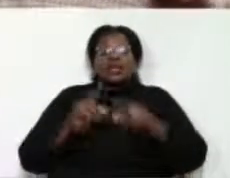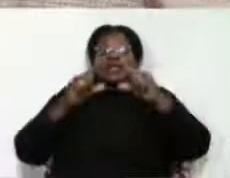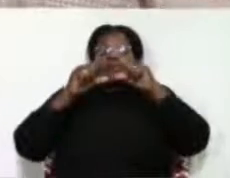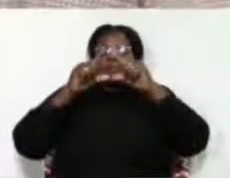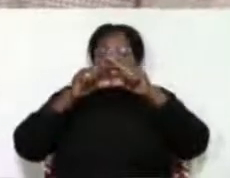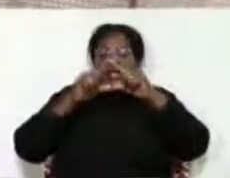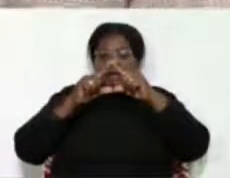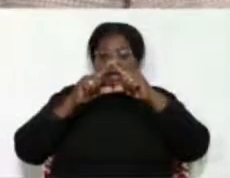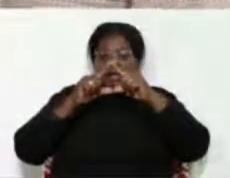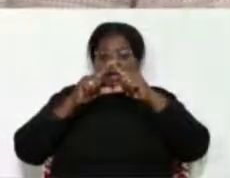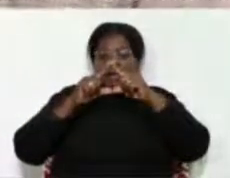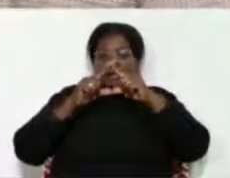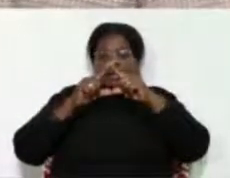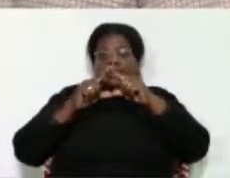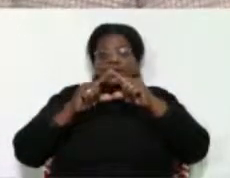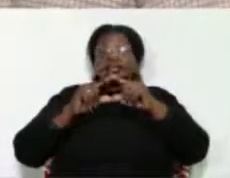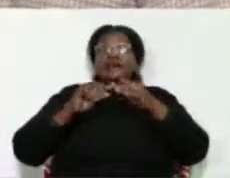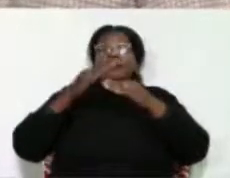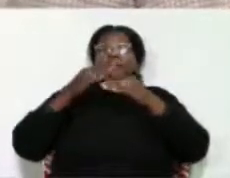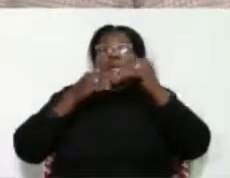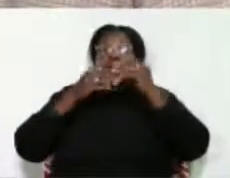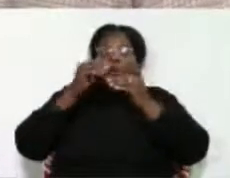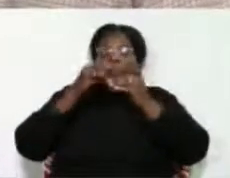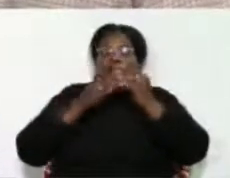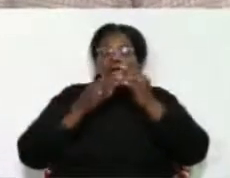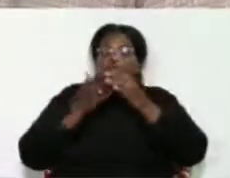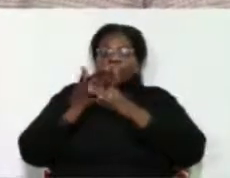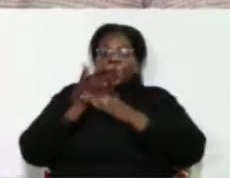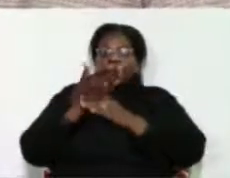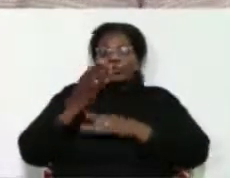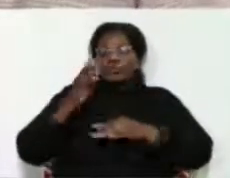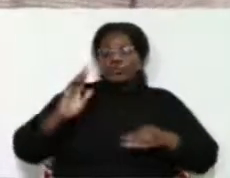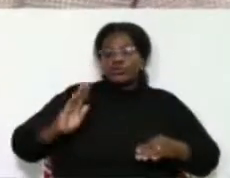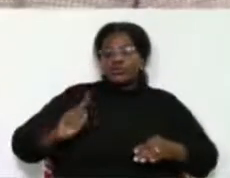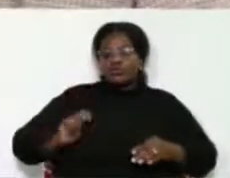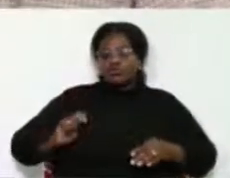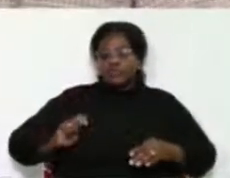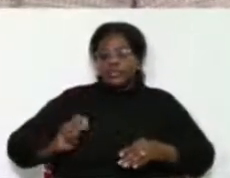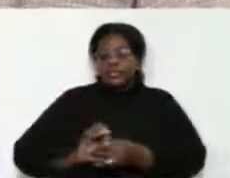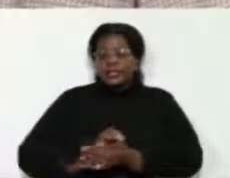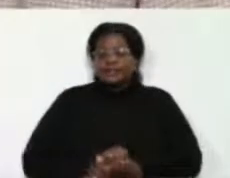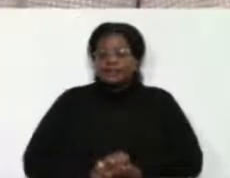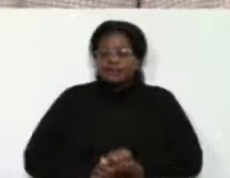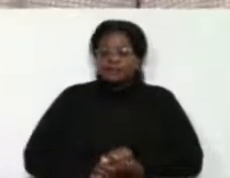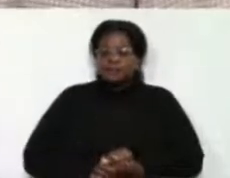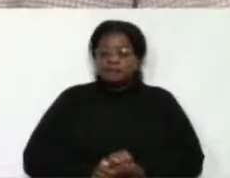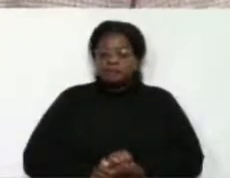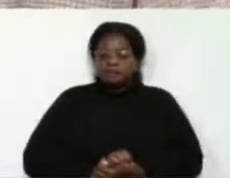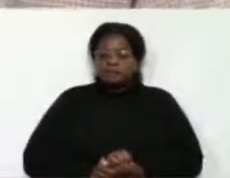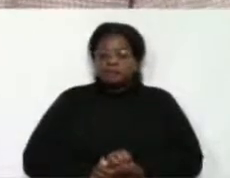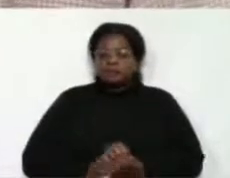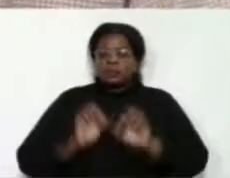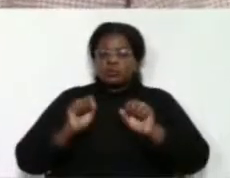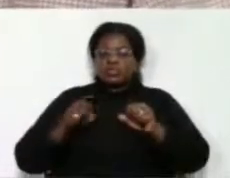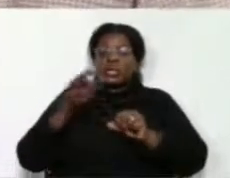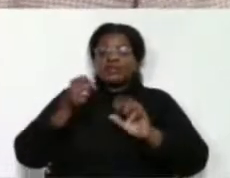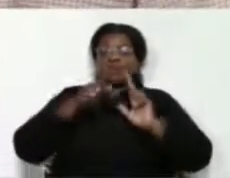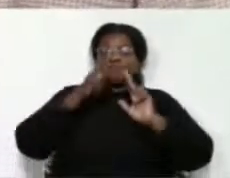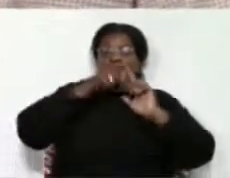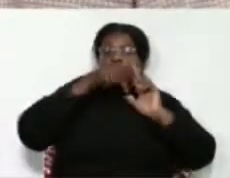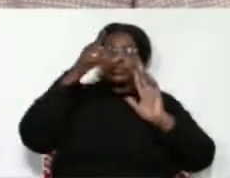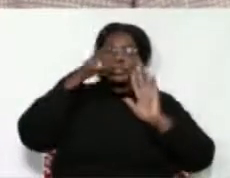base is all about the trust. So, and as we said, you could have a written policy at the beginning. Everything's